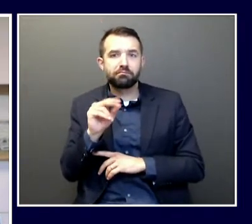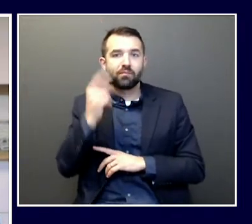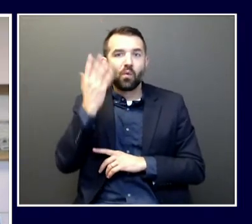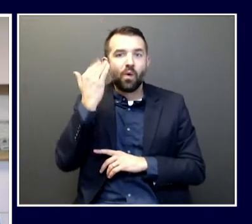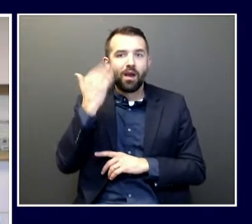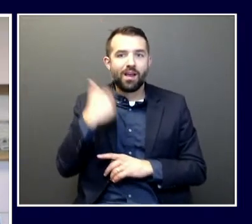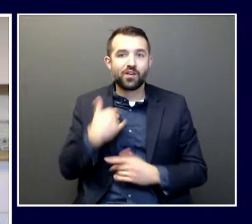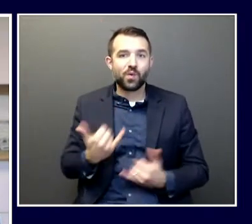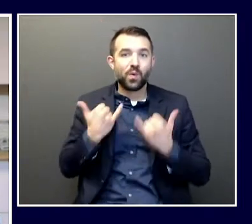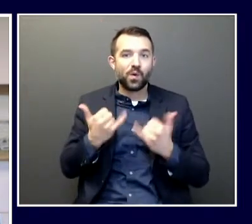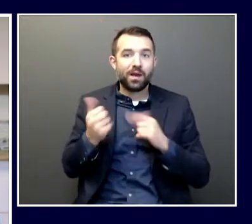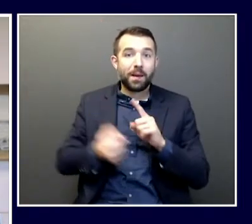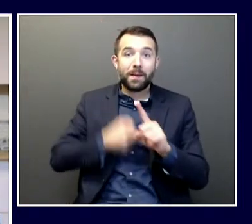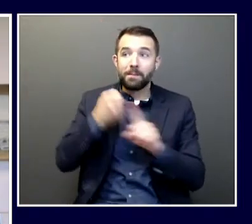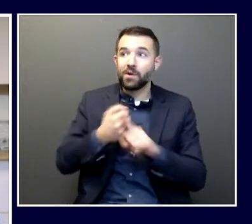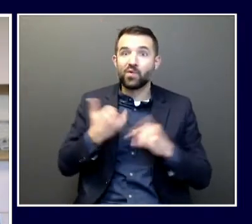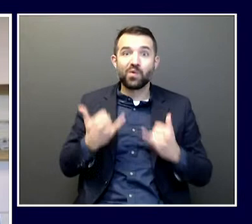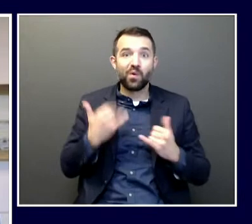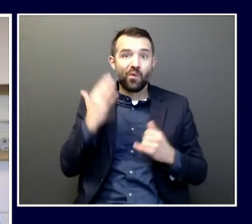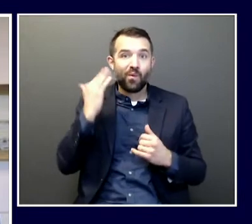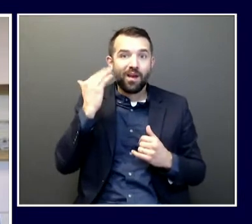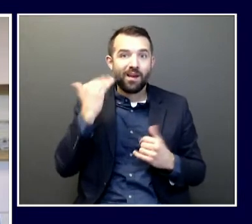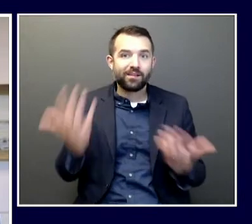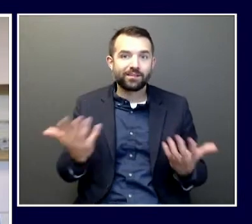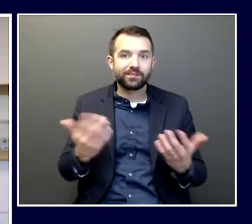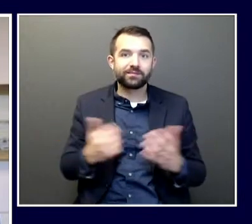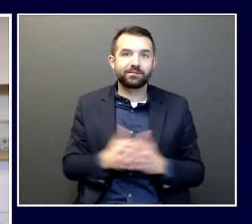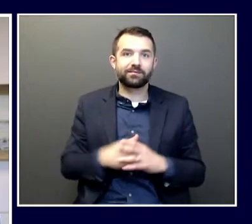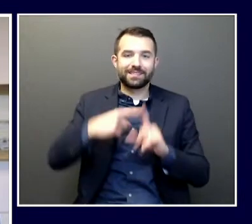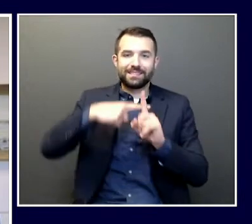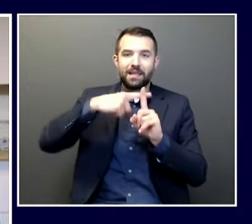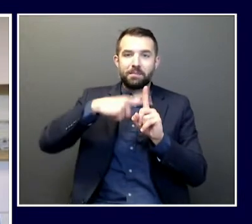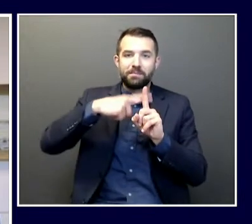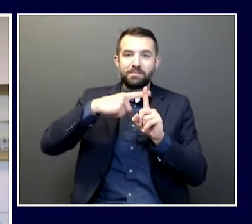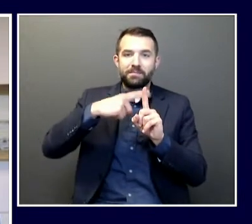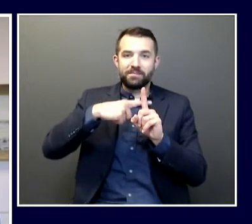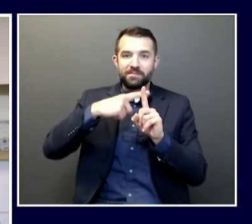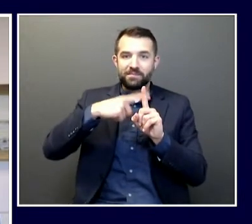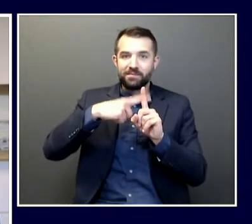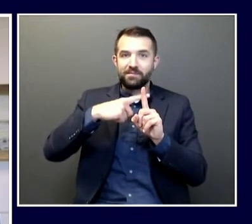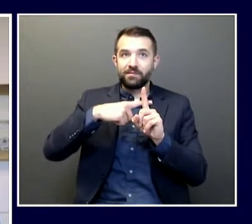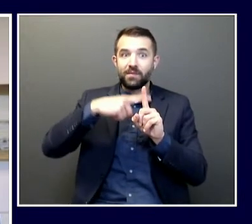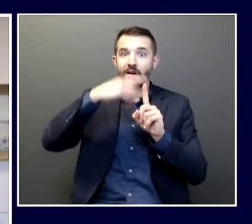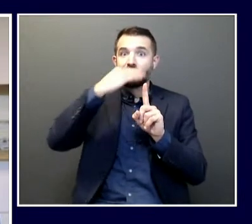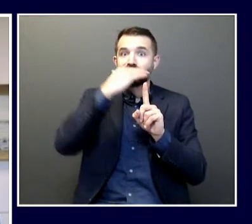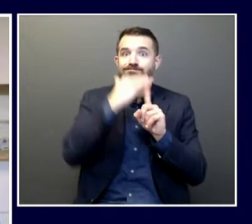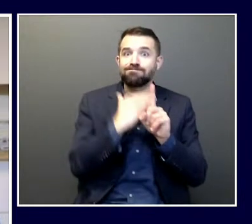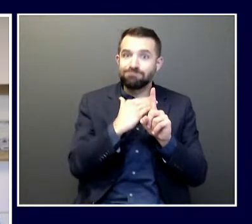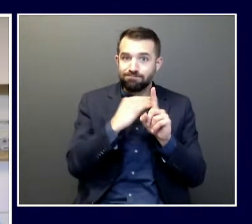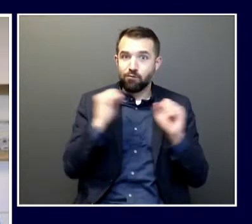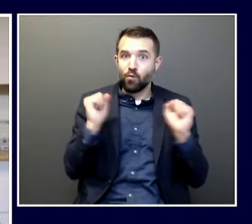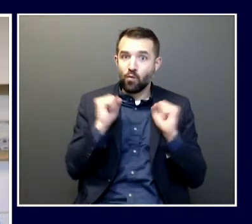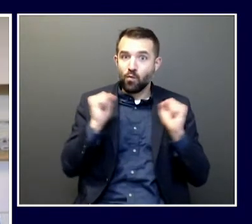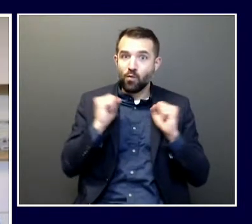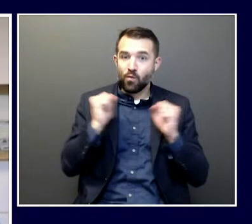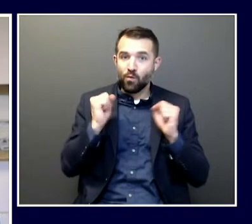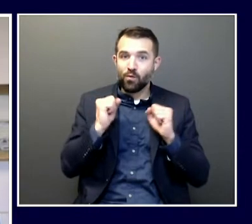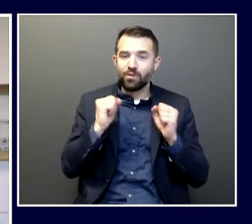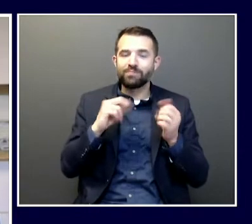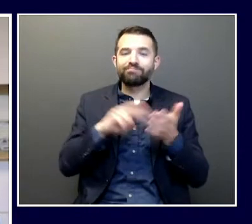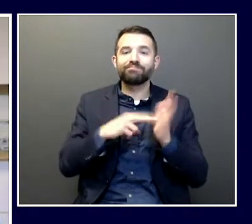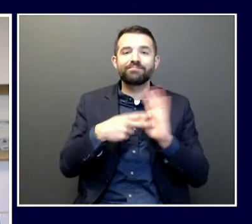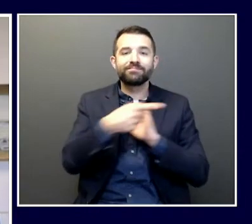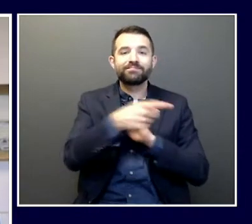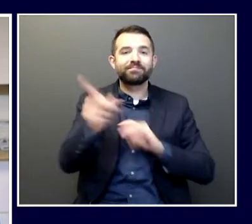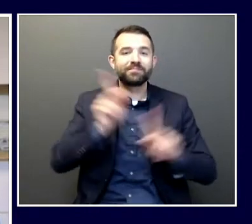in two ways. One is simply that more folks gather indoors when it's chillier. The other is that the cooler, drier